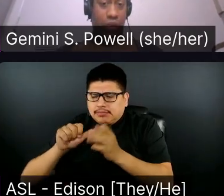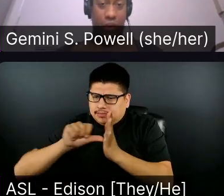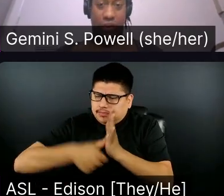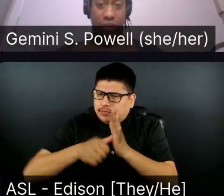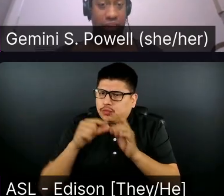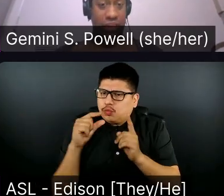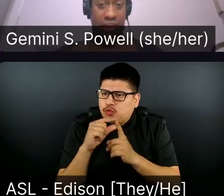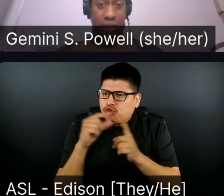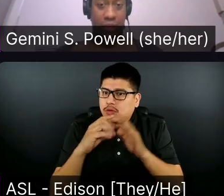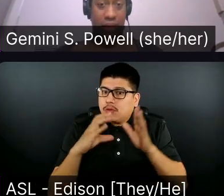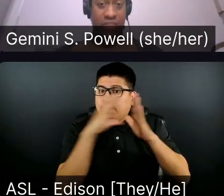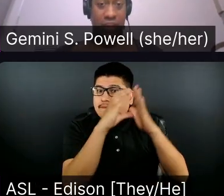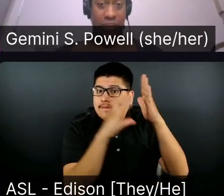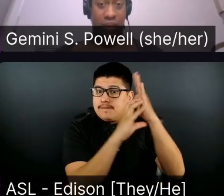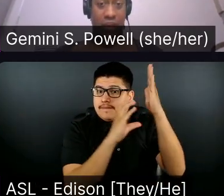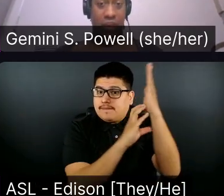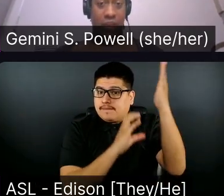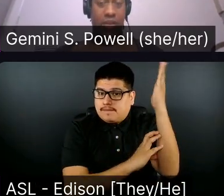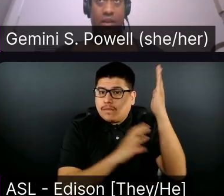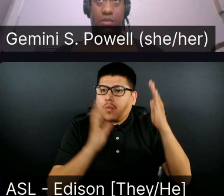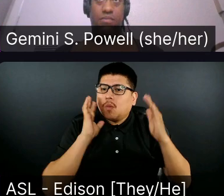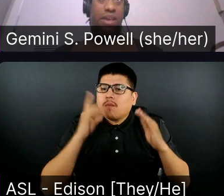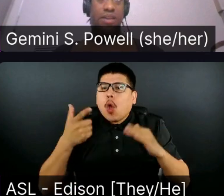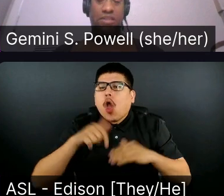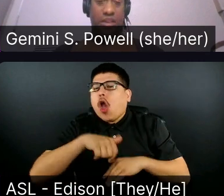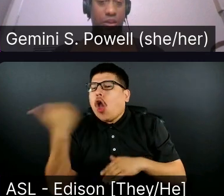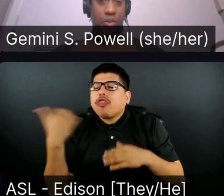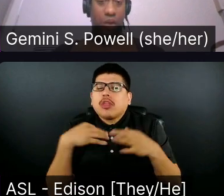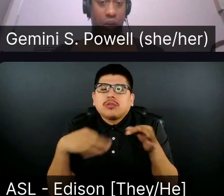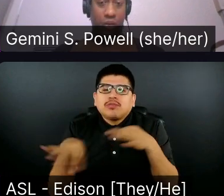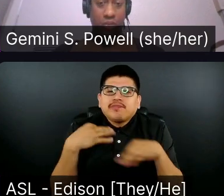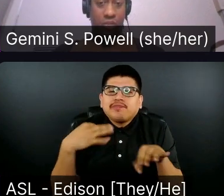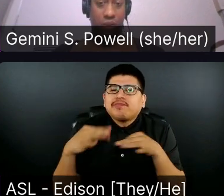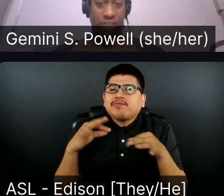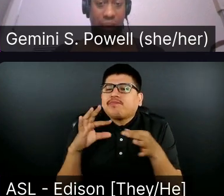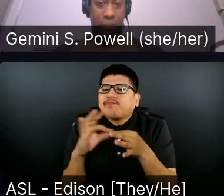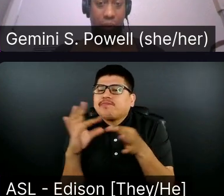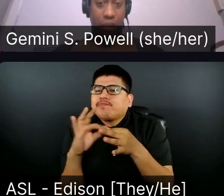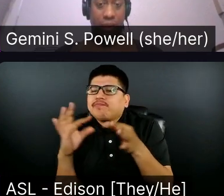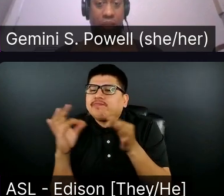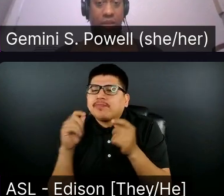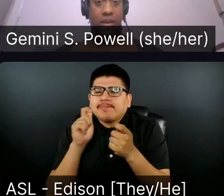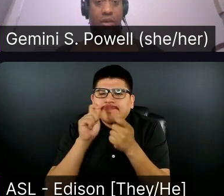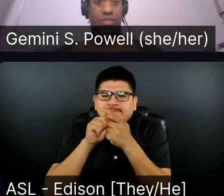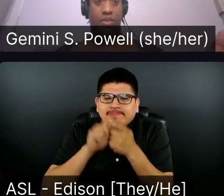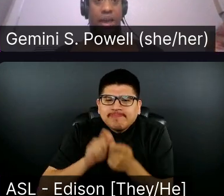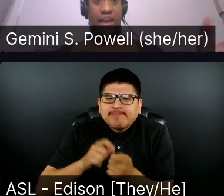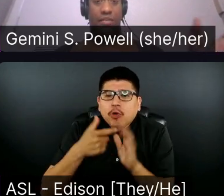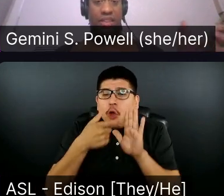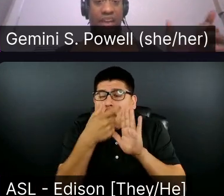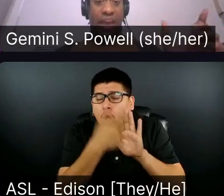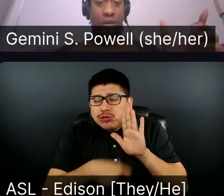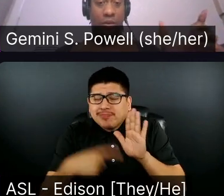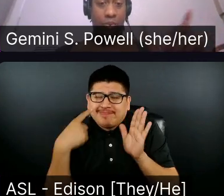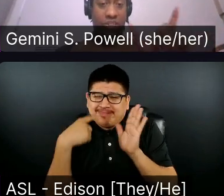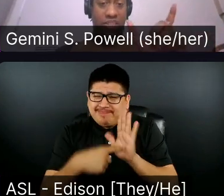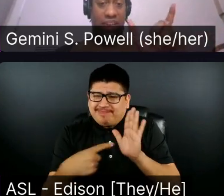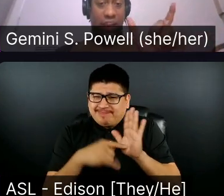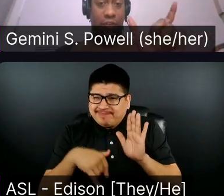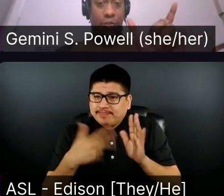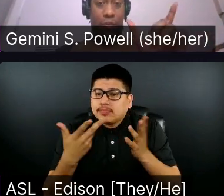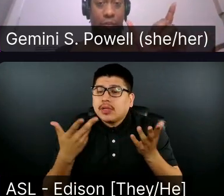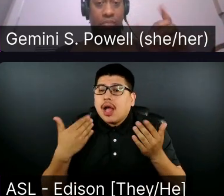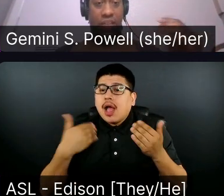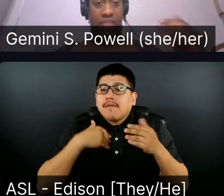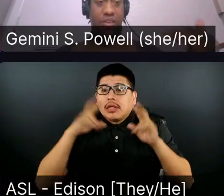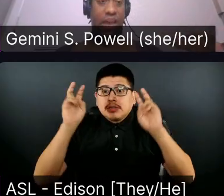Whenever you're going into detail about something, like you see news articles, for example, you have the title, which is in